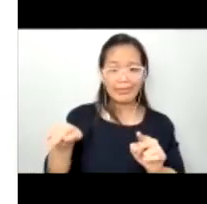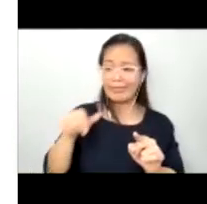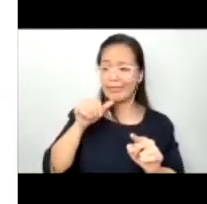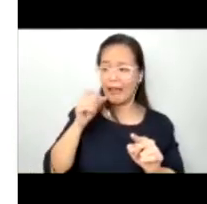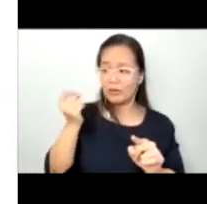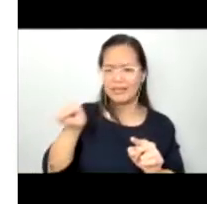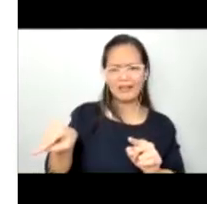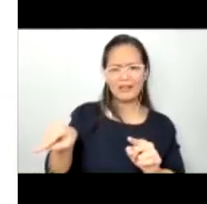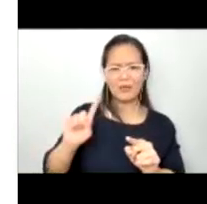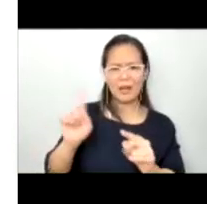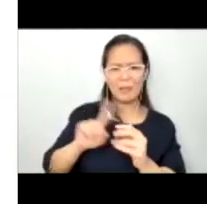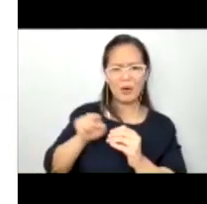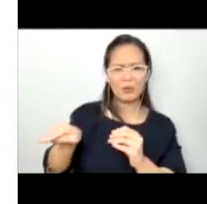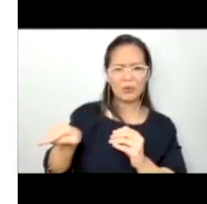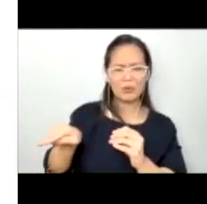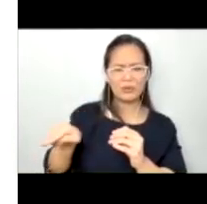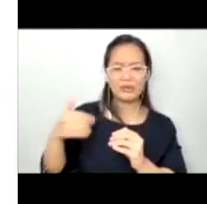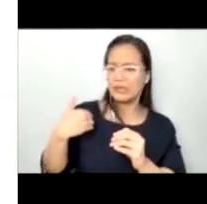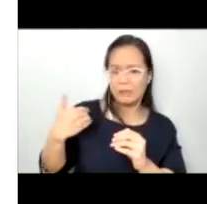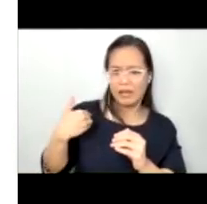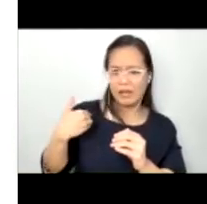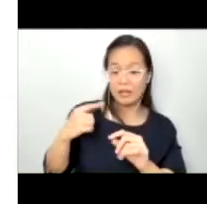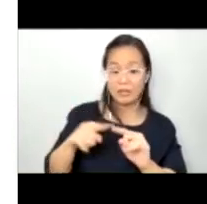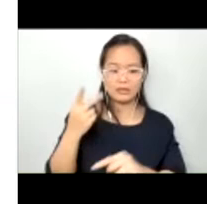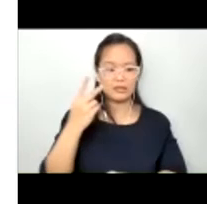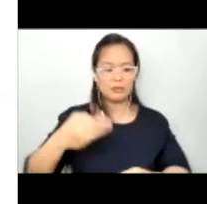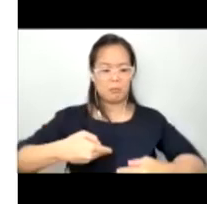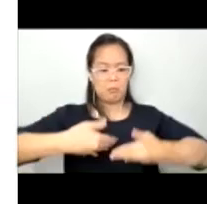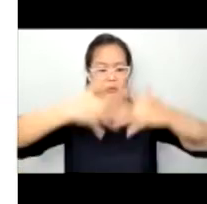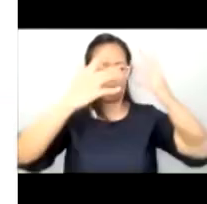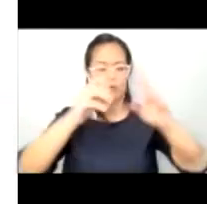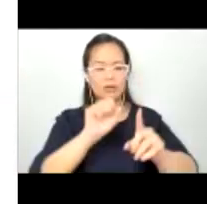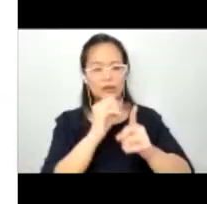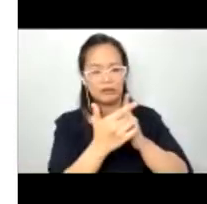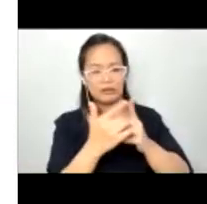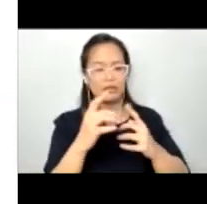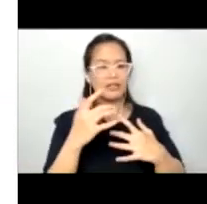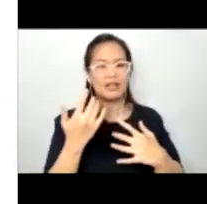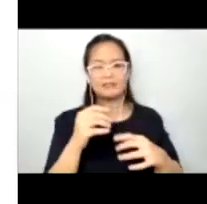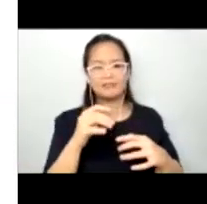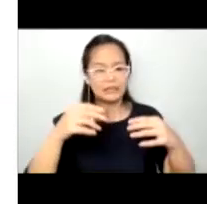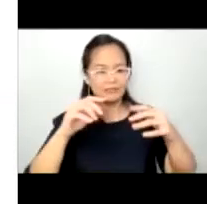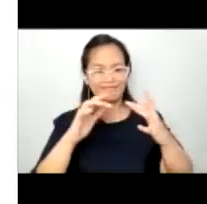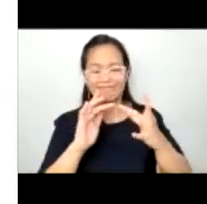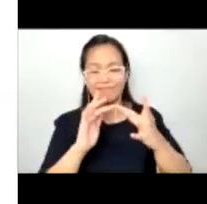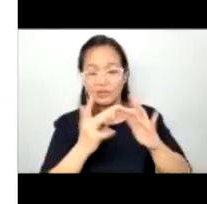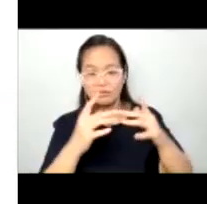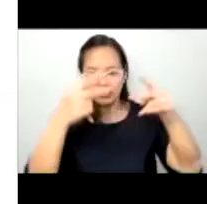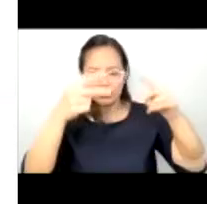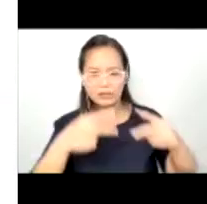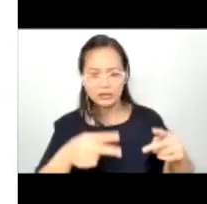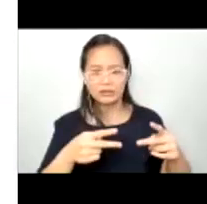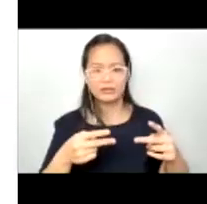understand. And you even see this on the internet. You see this in the comments, even here in the Philippines.